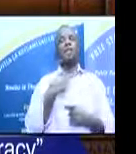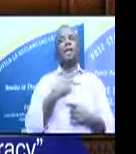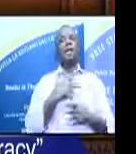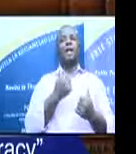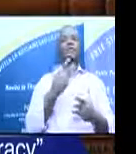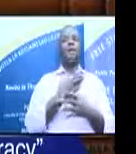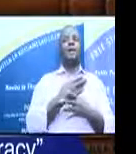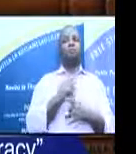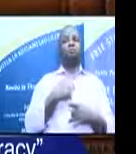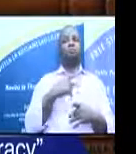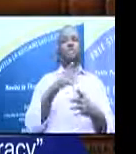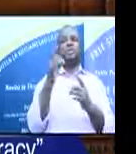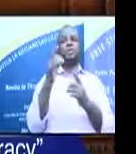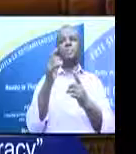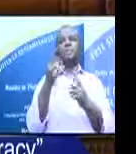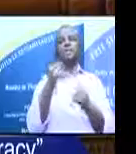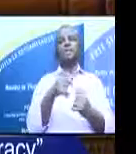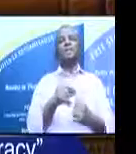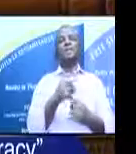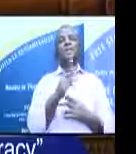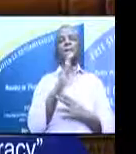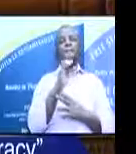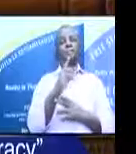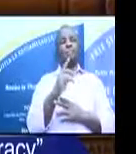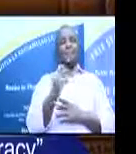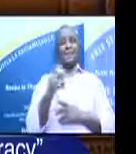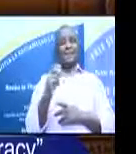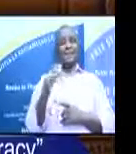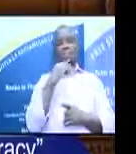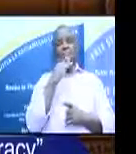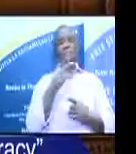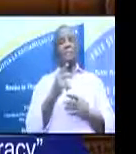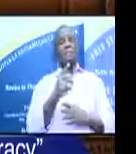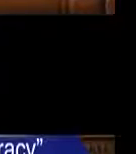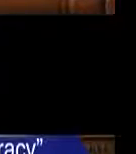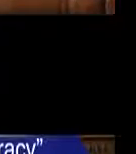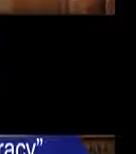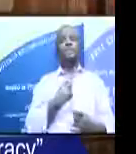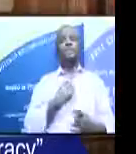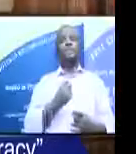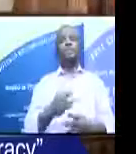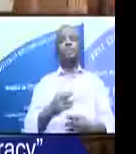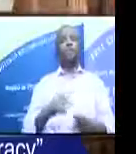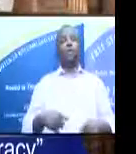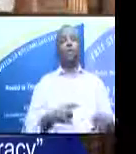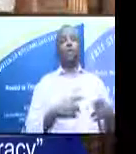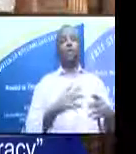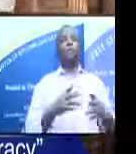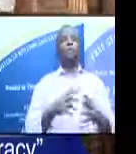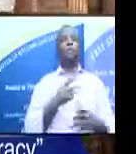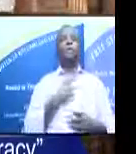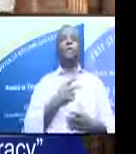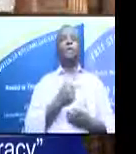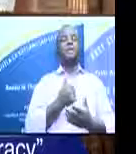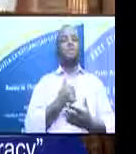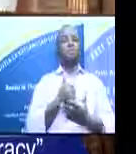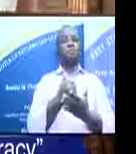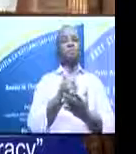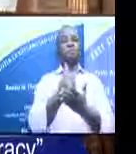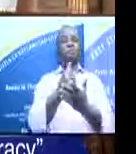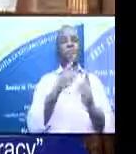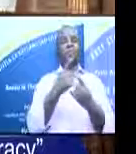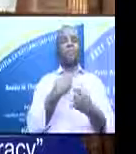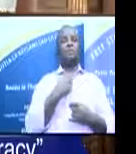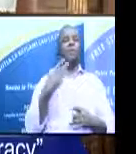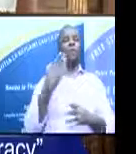quote, "This is the battalion of our soldiers at the front line of the battlefield who have spent sleepless nights in the